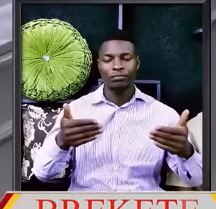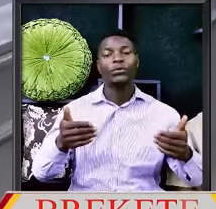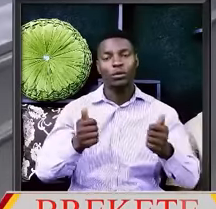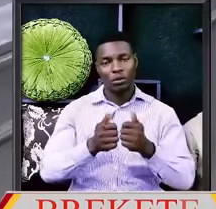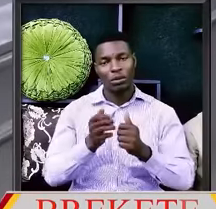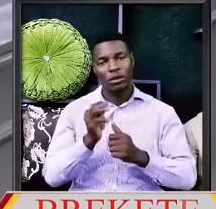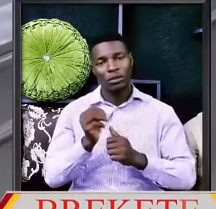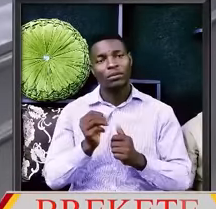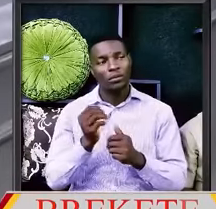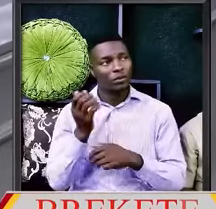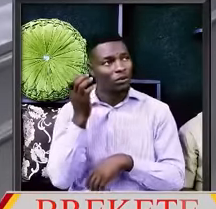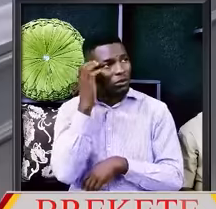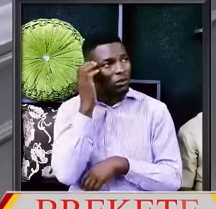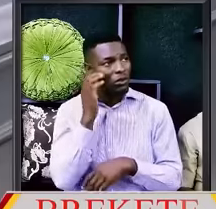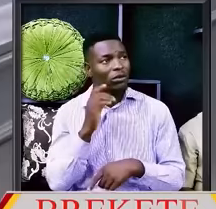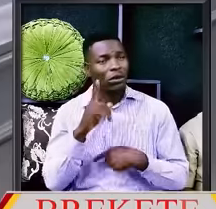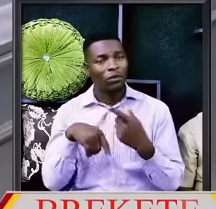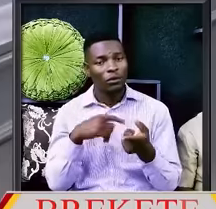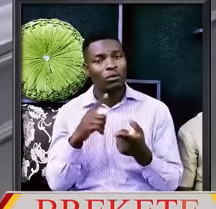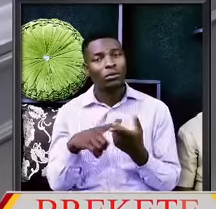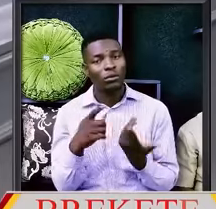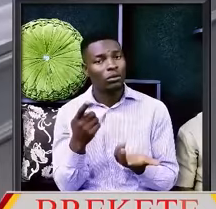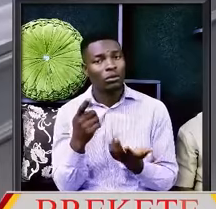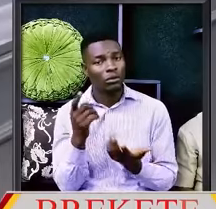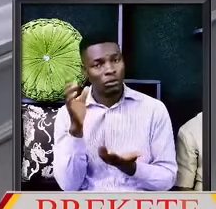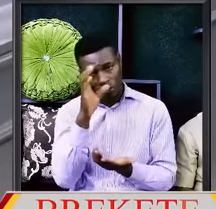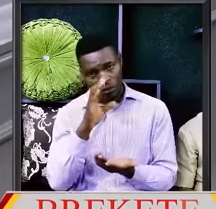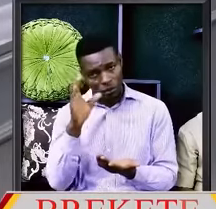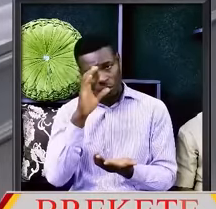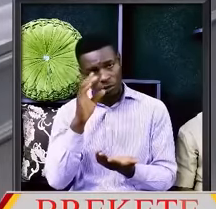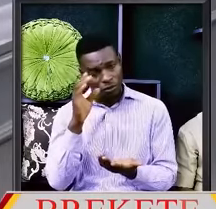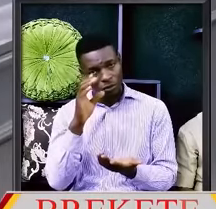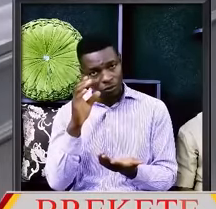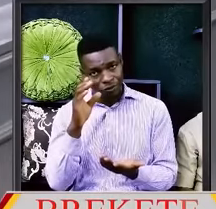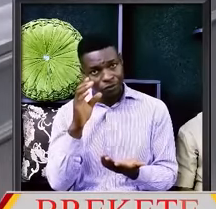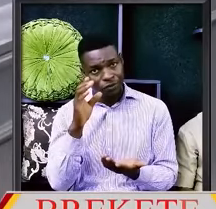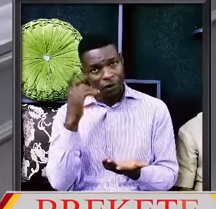Okay, they don't go look